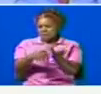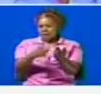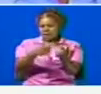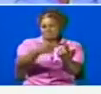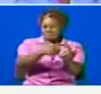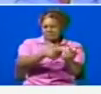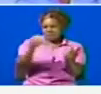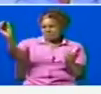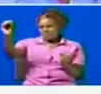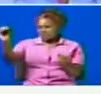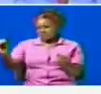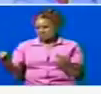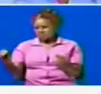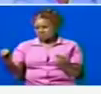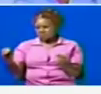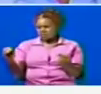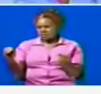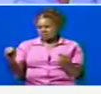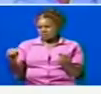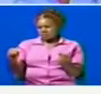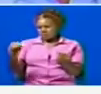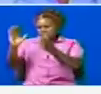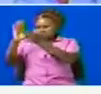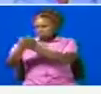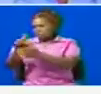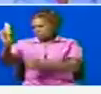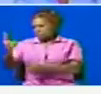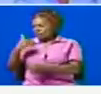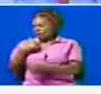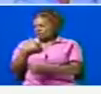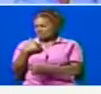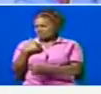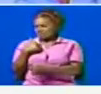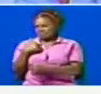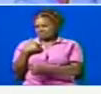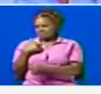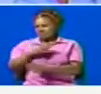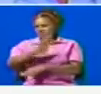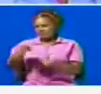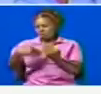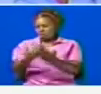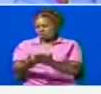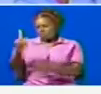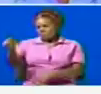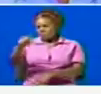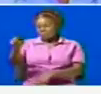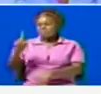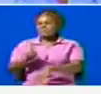and percentages that Jubilee and Uhuru Kenyatta have been talking about were all along